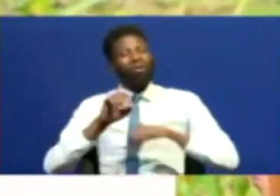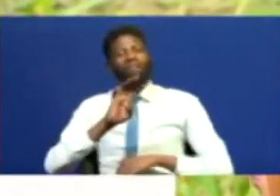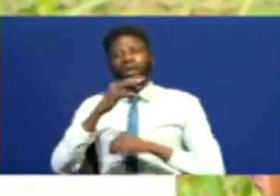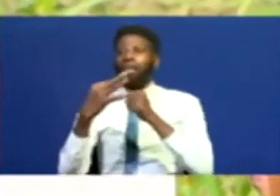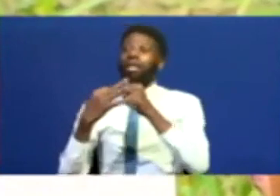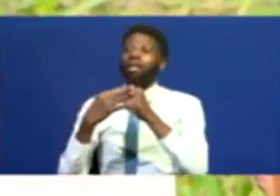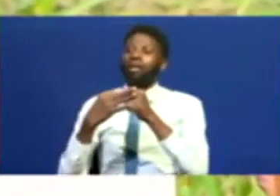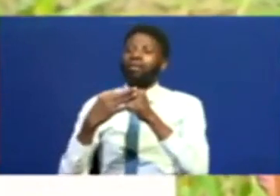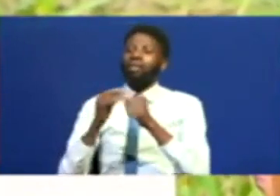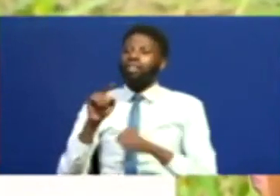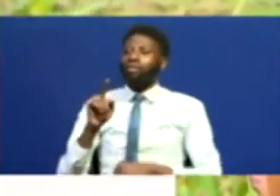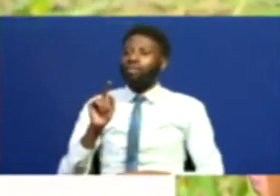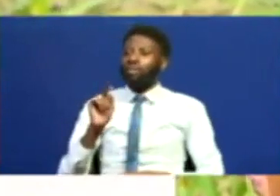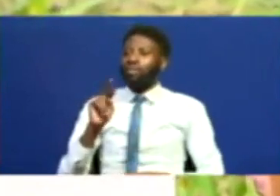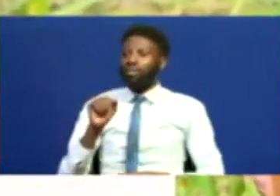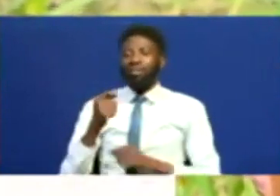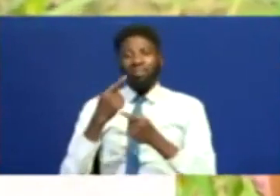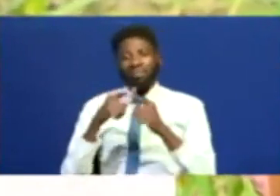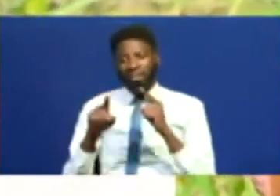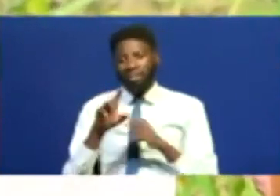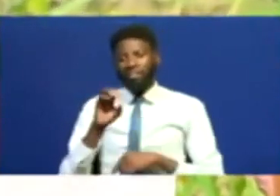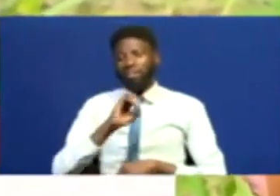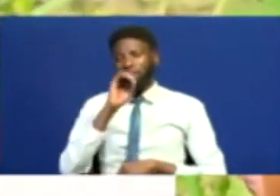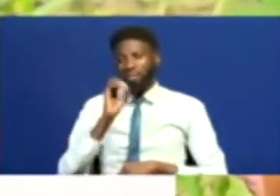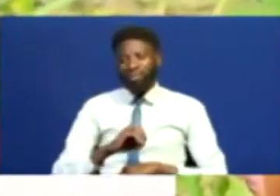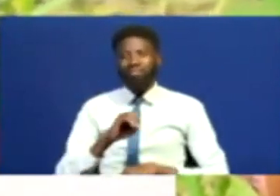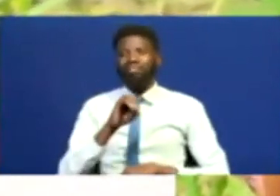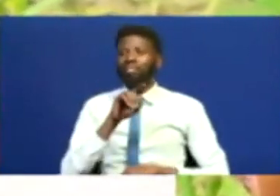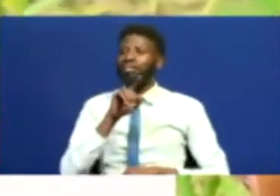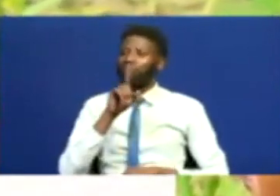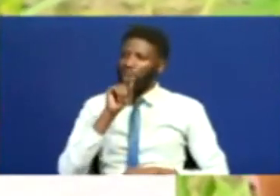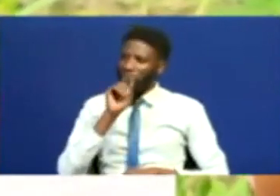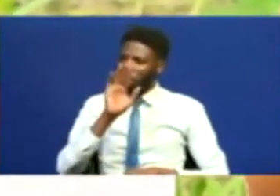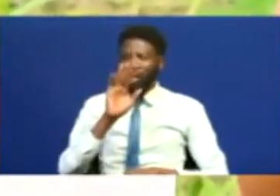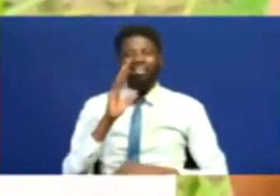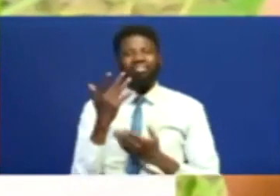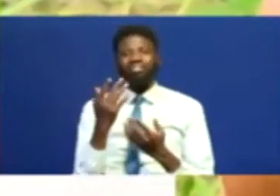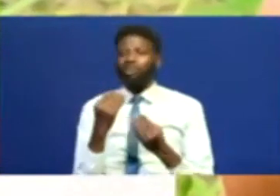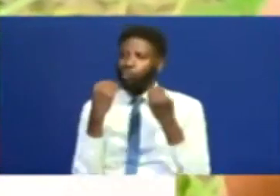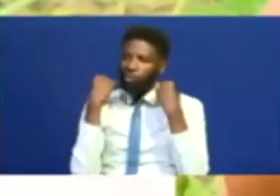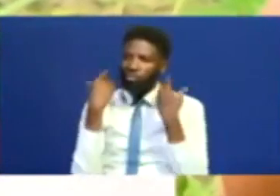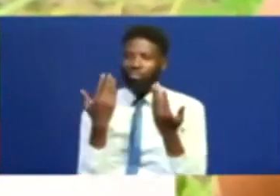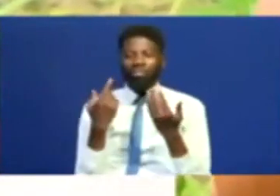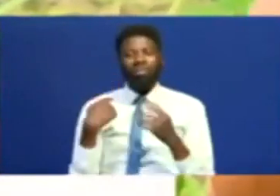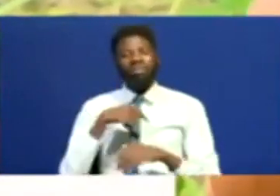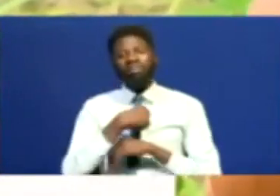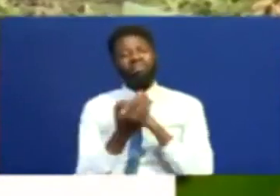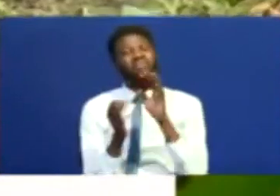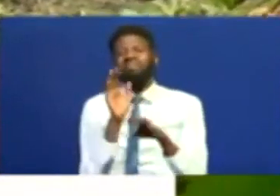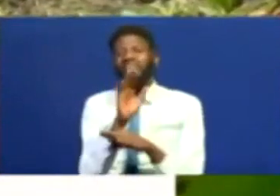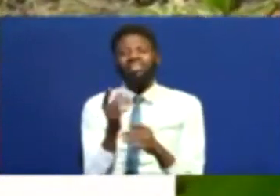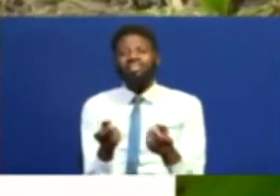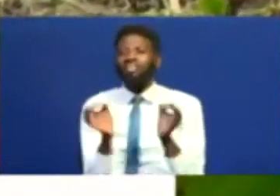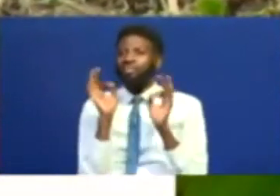all half of this is consumed by the birds, so the farmers go back empty-handed, and it beats the logic where somebody is going back into rice production.